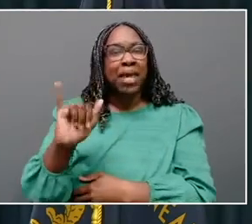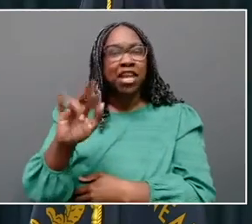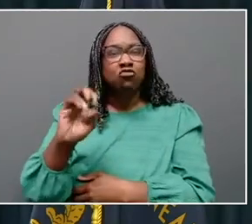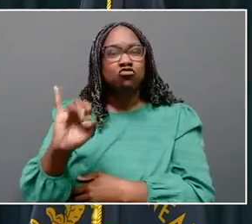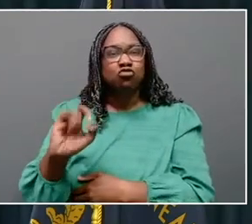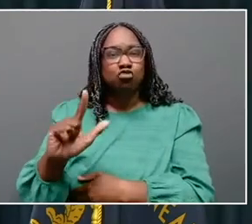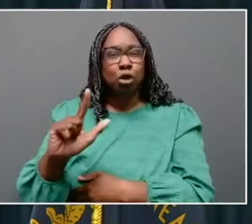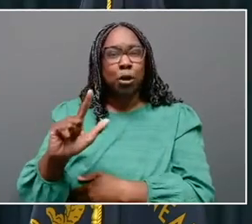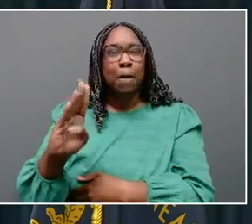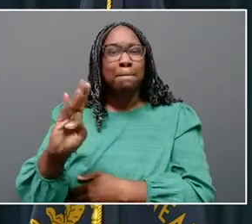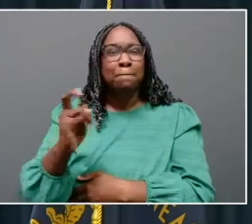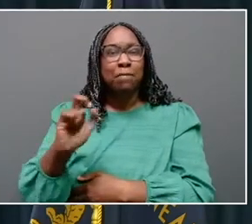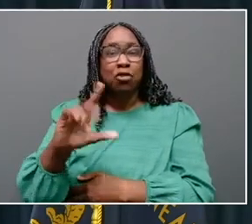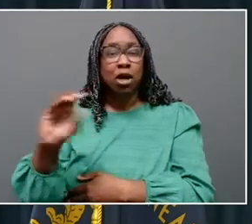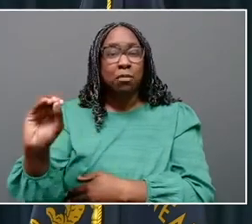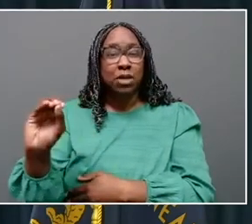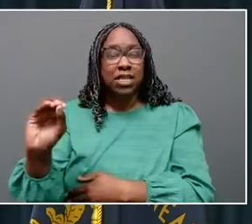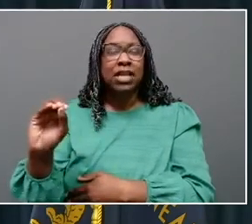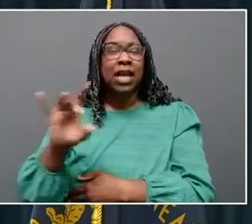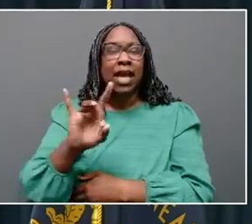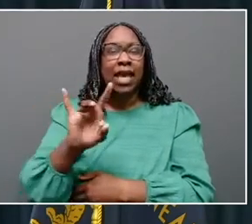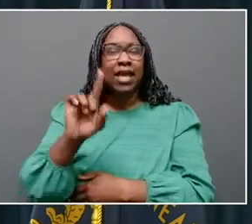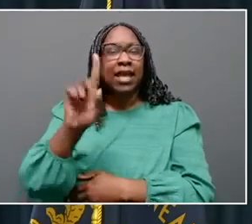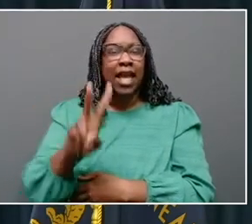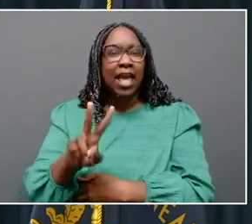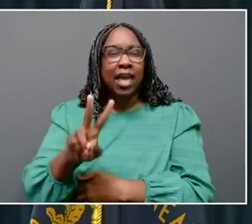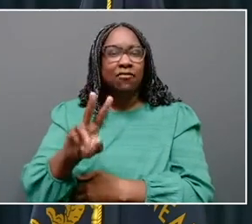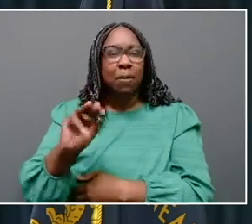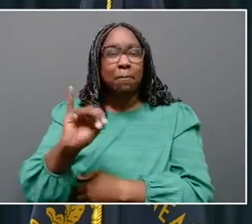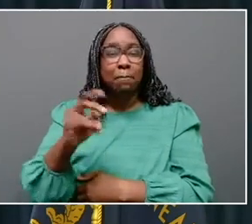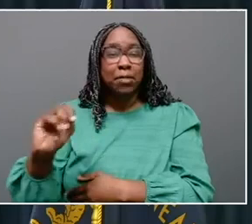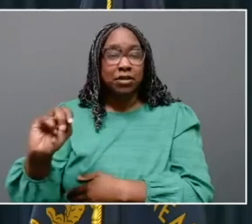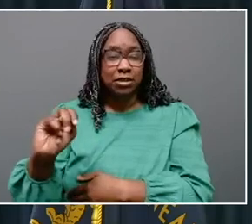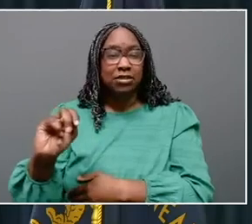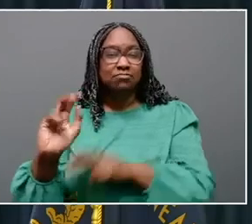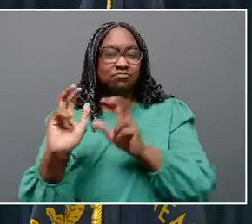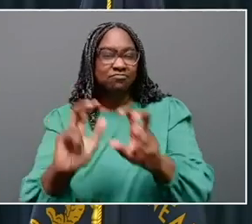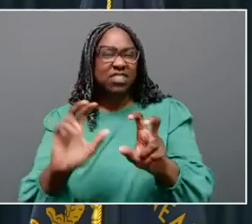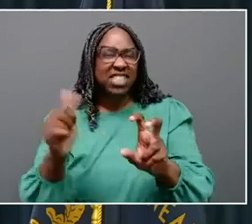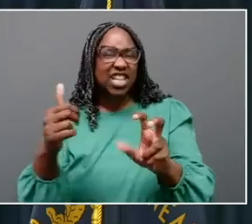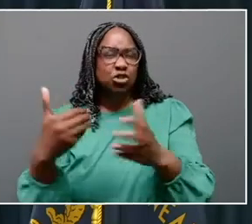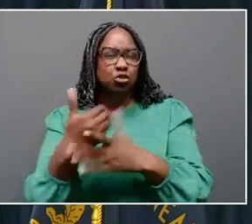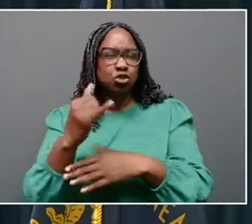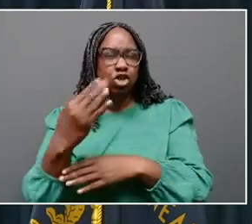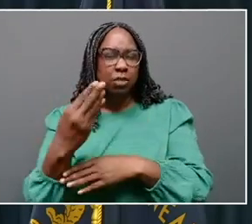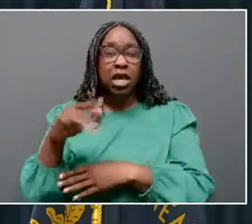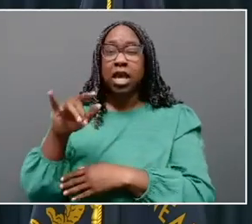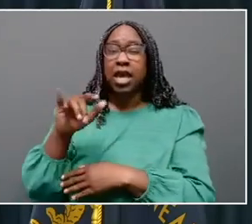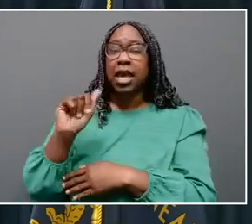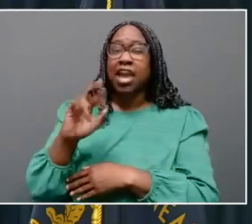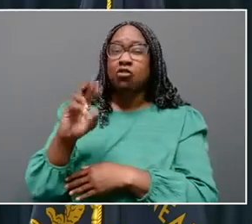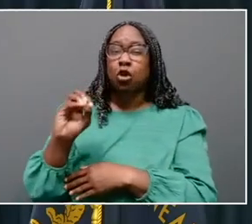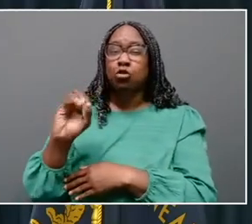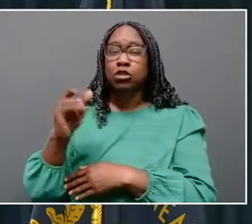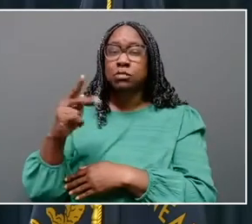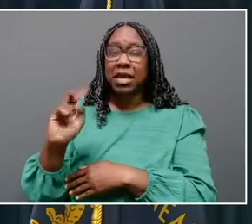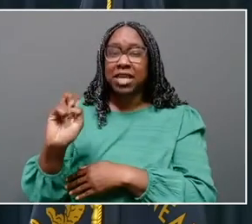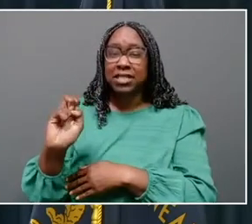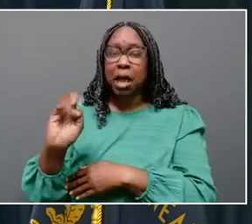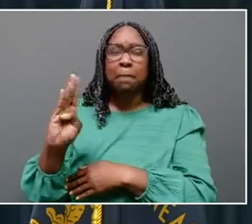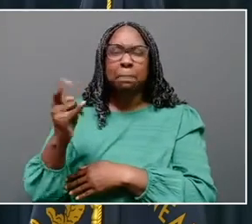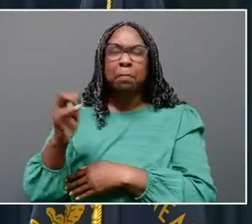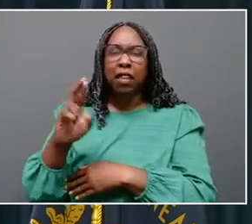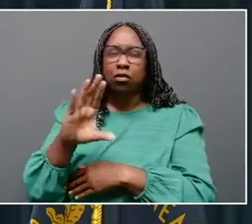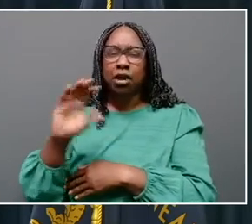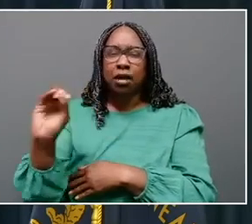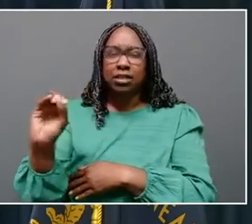County, $8.5 million investment, 10 new jobs. Aerospace Composite Solutions in Butler County, $16.8 million